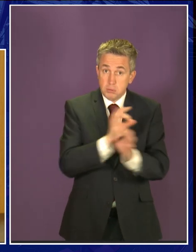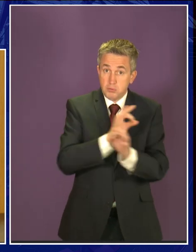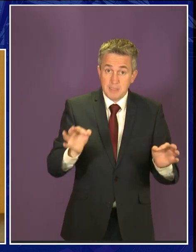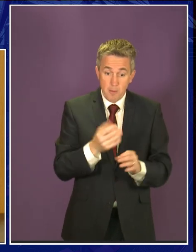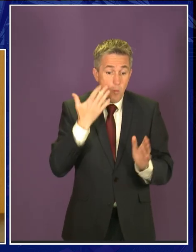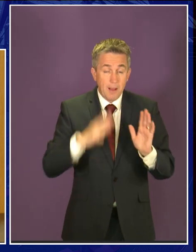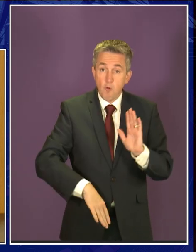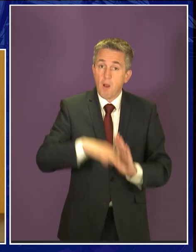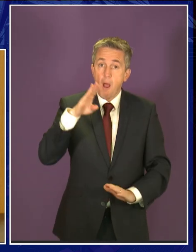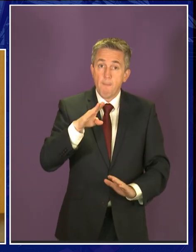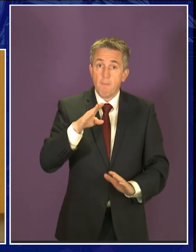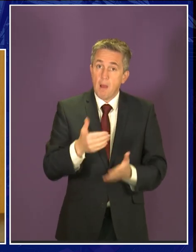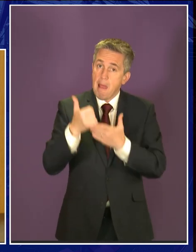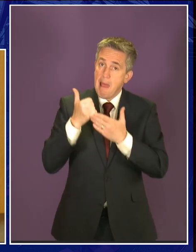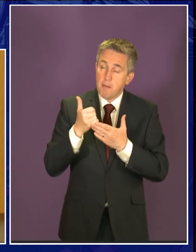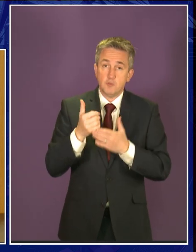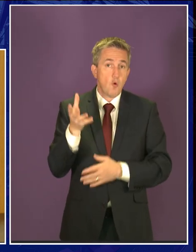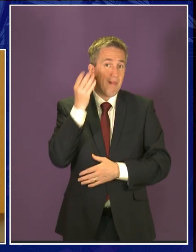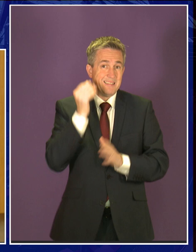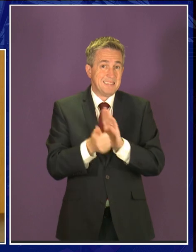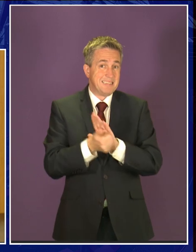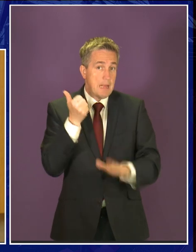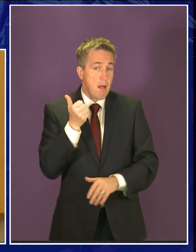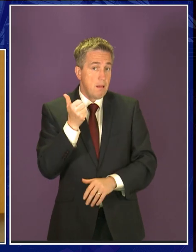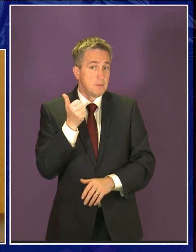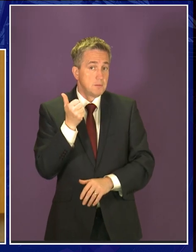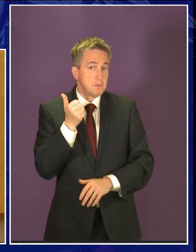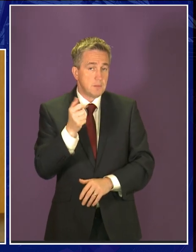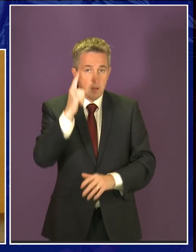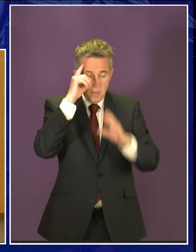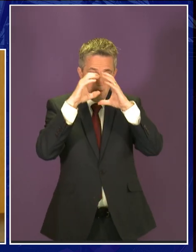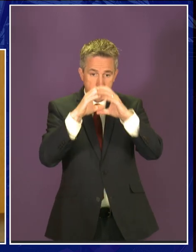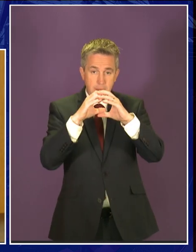childhood improves listening skills by tapping into the plasticity of the brain